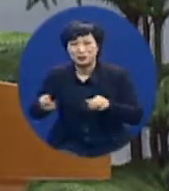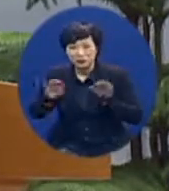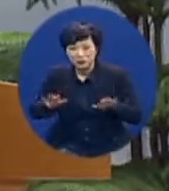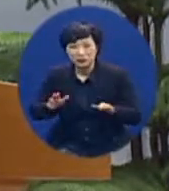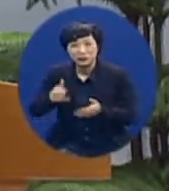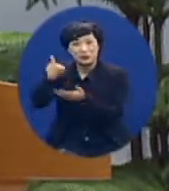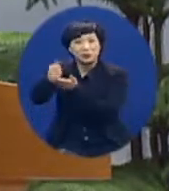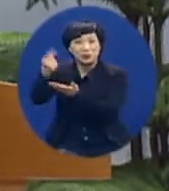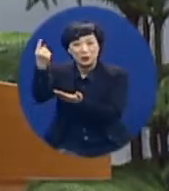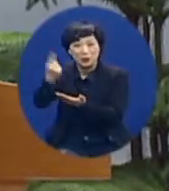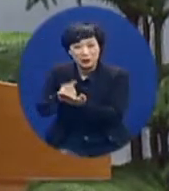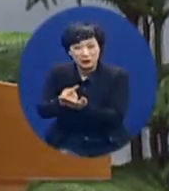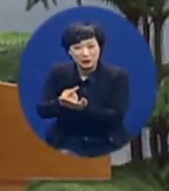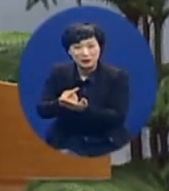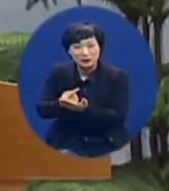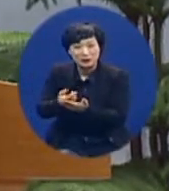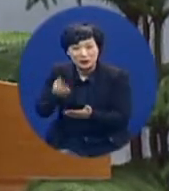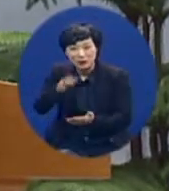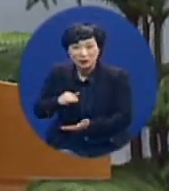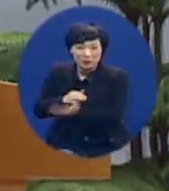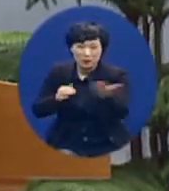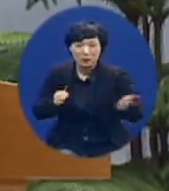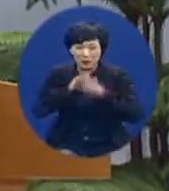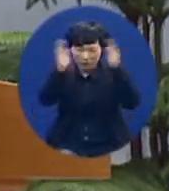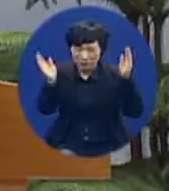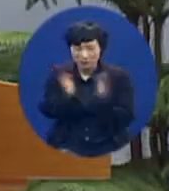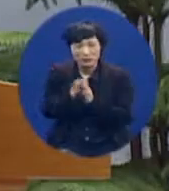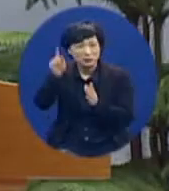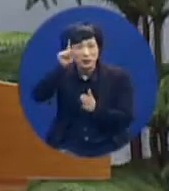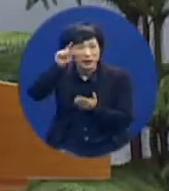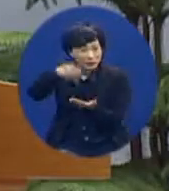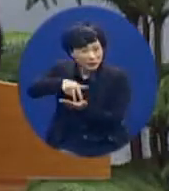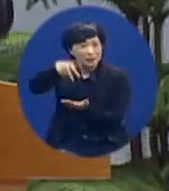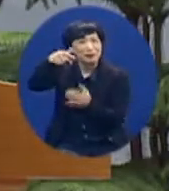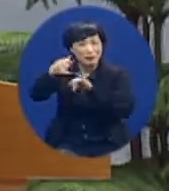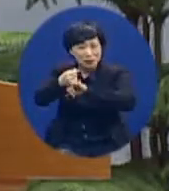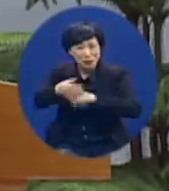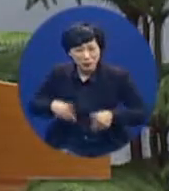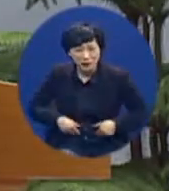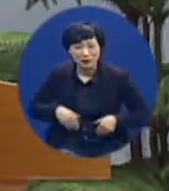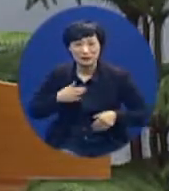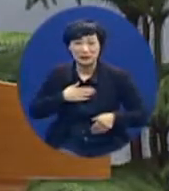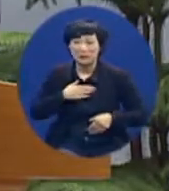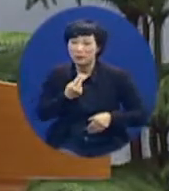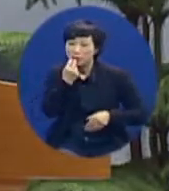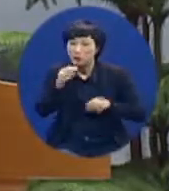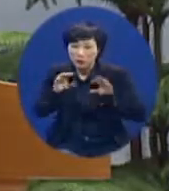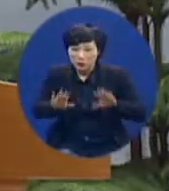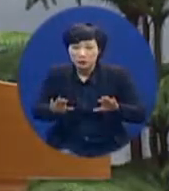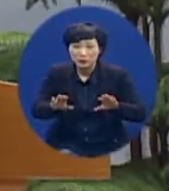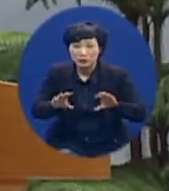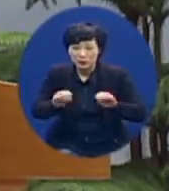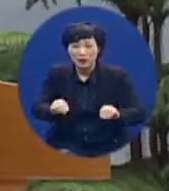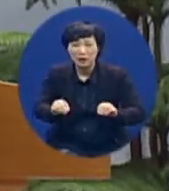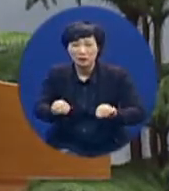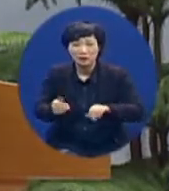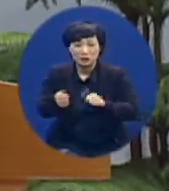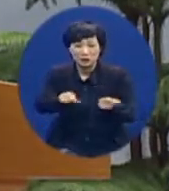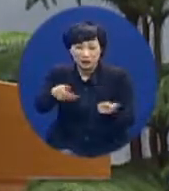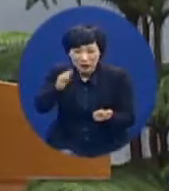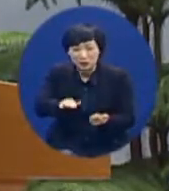hope you will all be taken up to heaven when the Lord comes again. When we die today, we meet